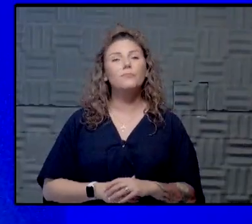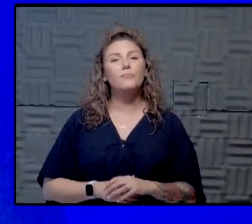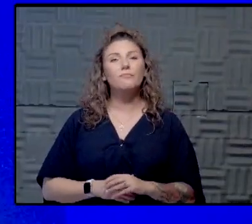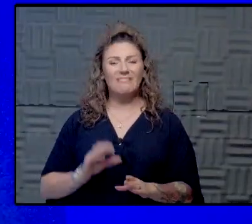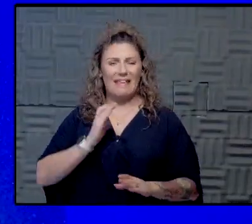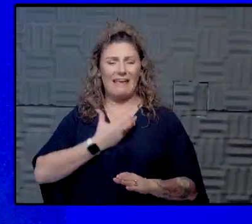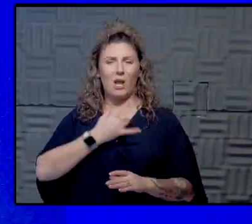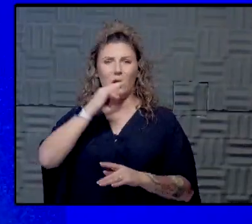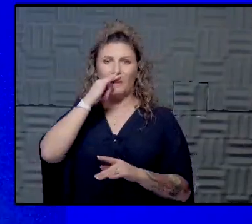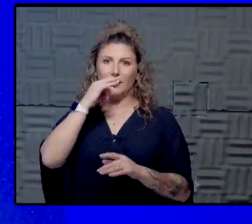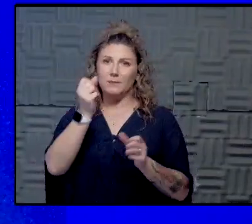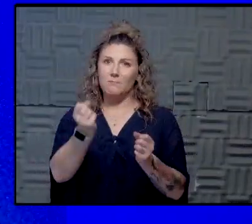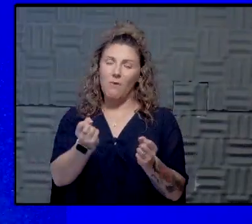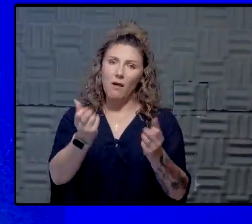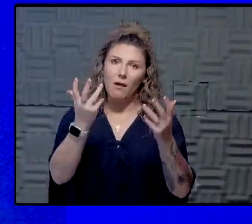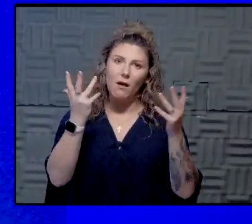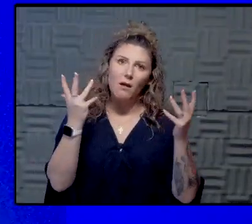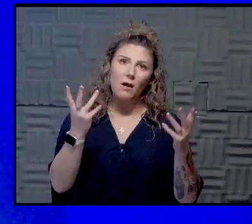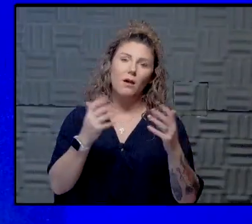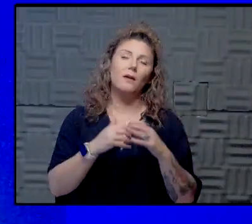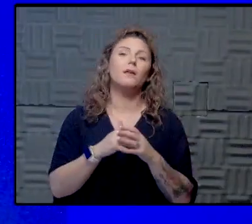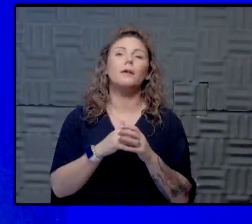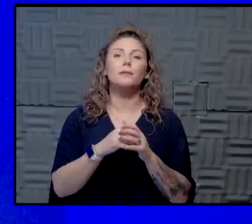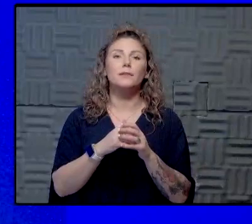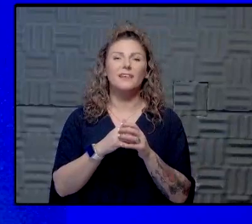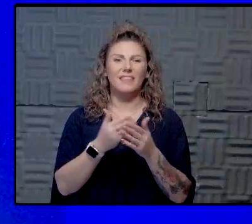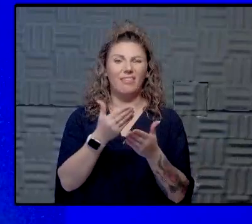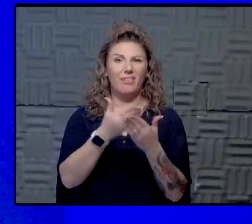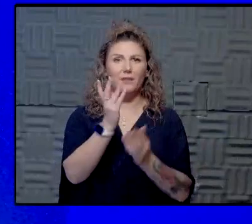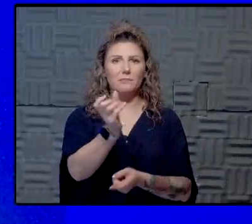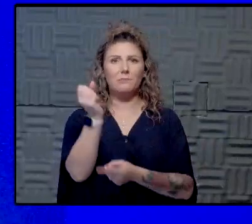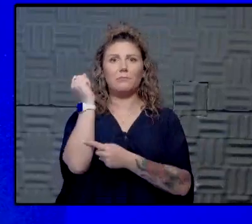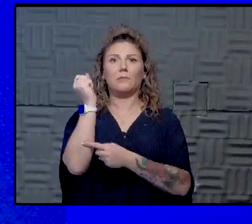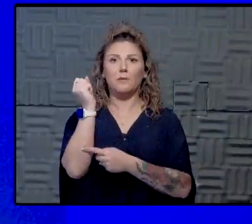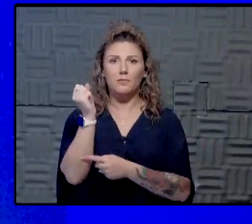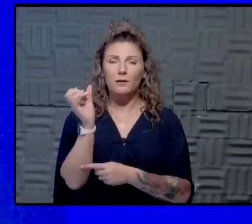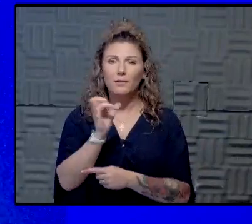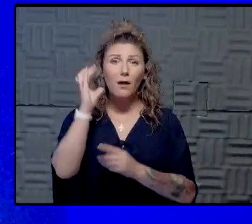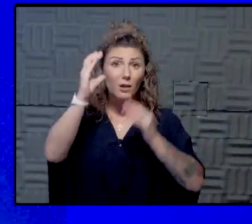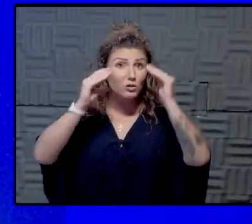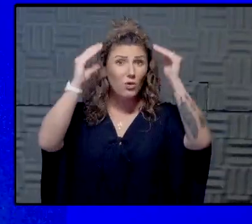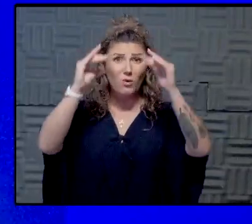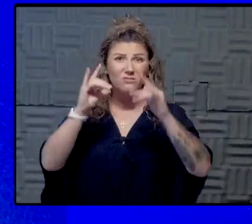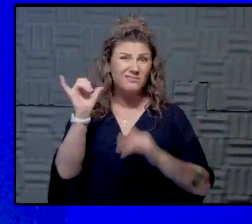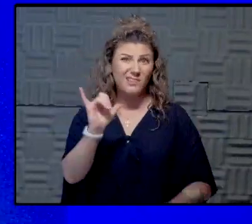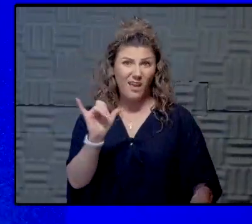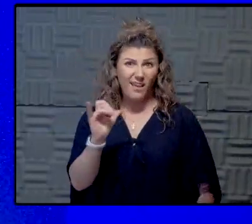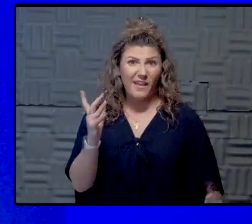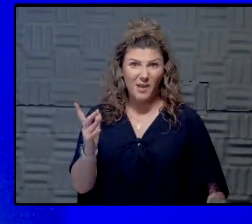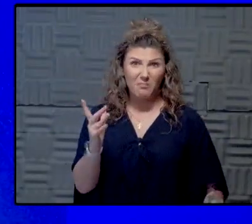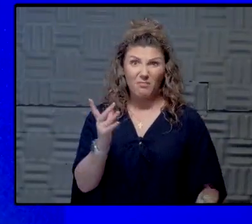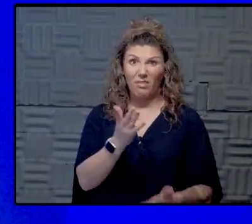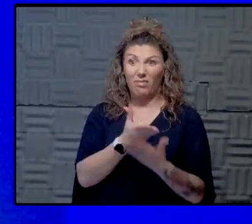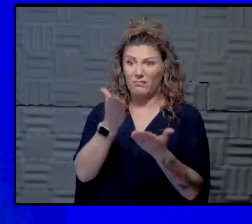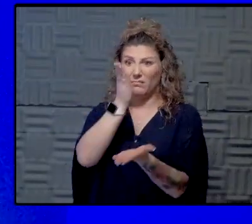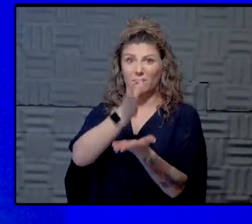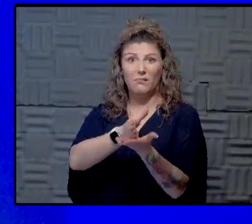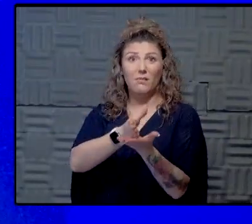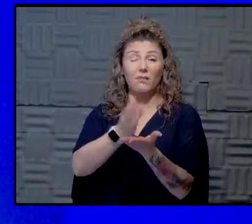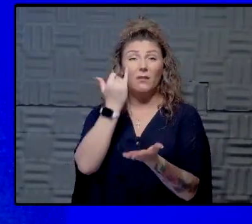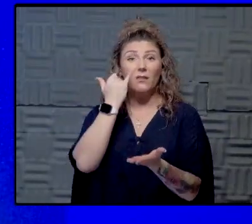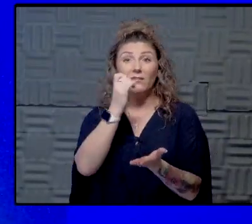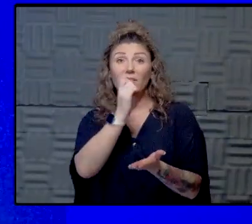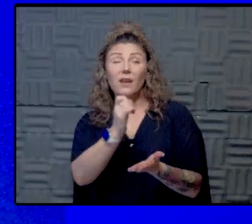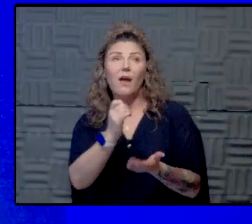our kids have had a lot of things taken away from them, just like adults have. And if they don't